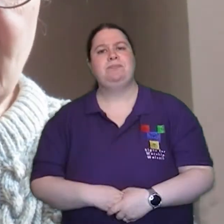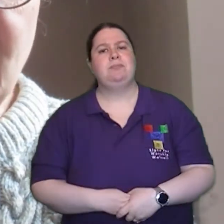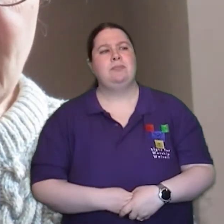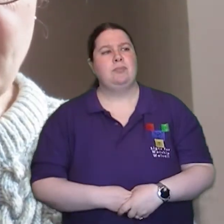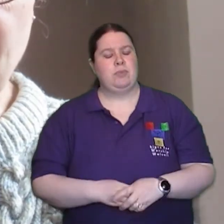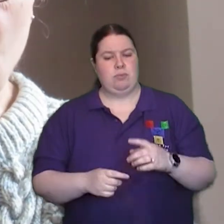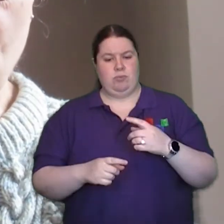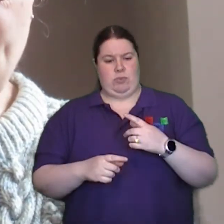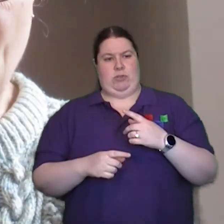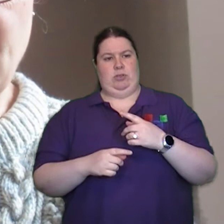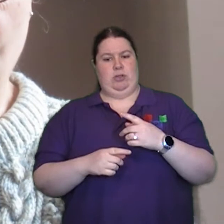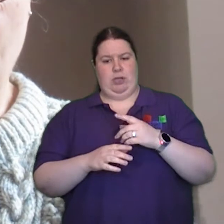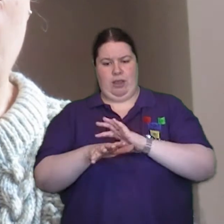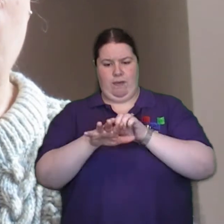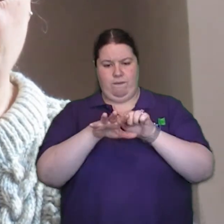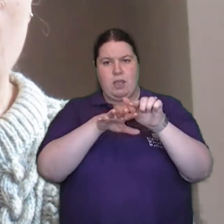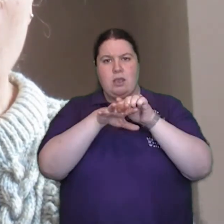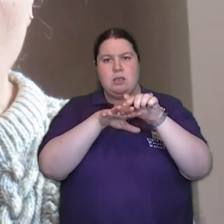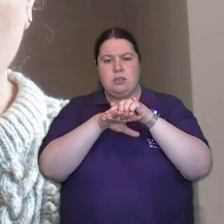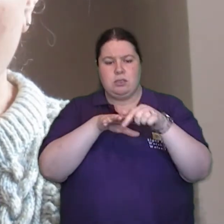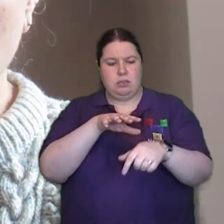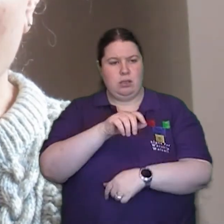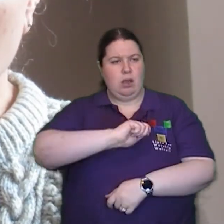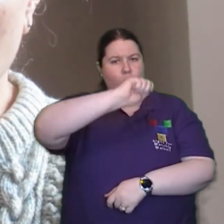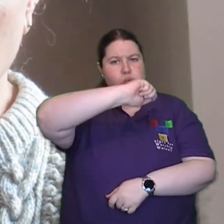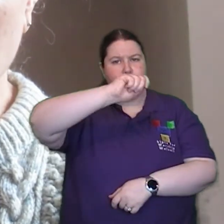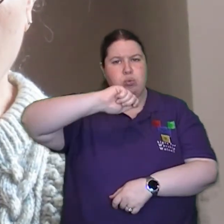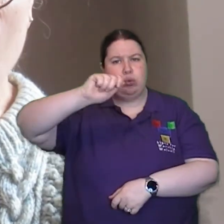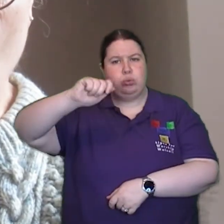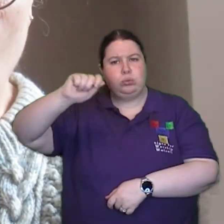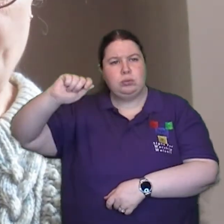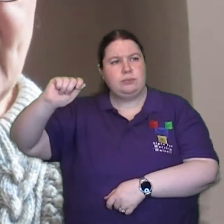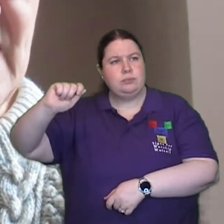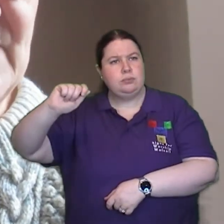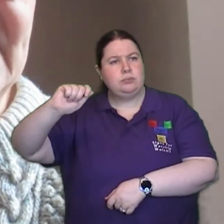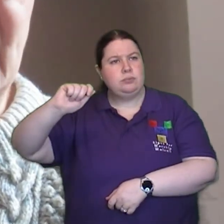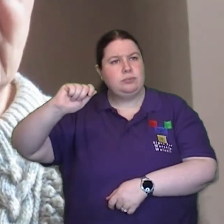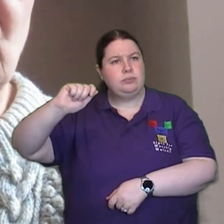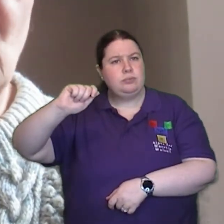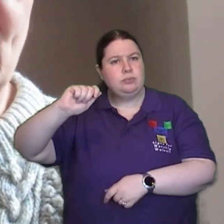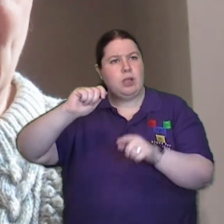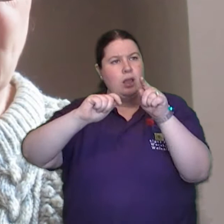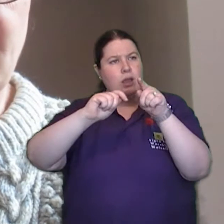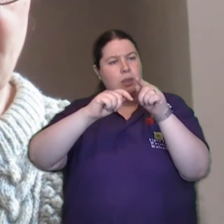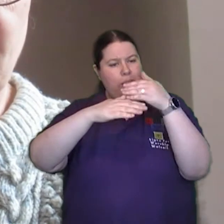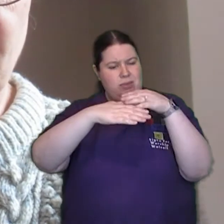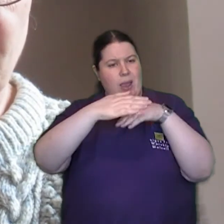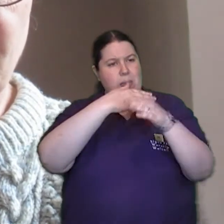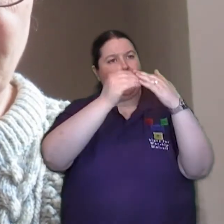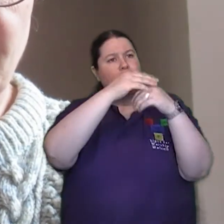Suddenly the fingers of a human hand appeared and wrote on the plaster of the wall near the lampstand in the royal